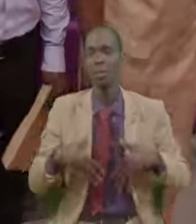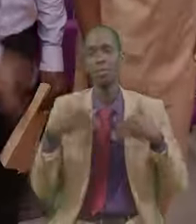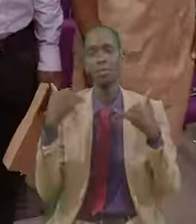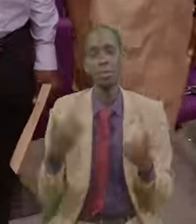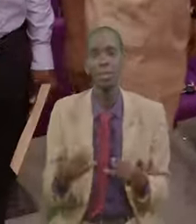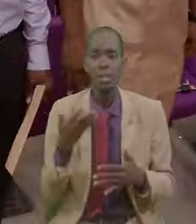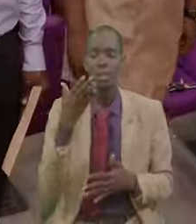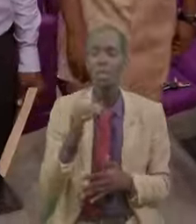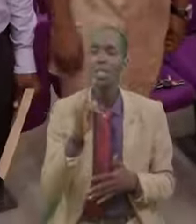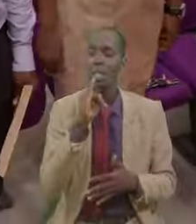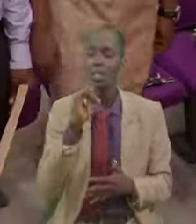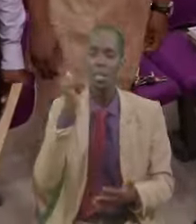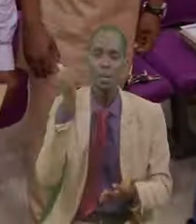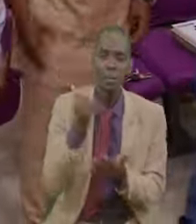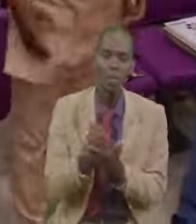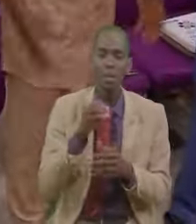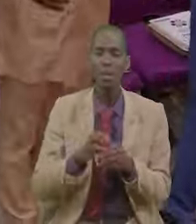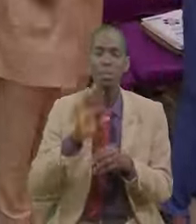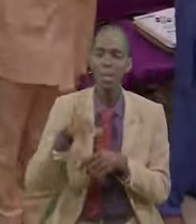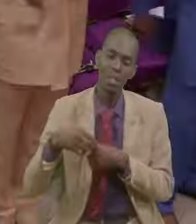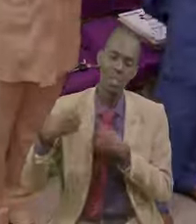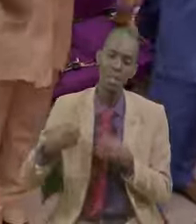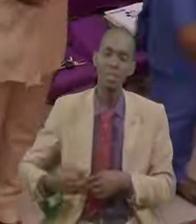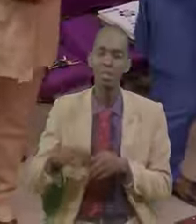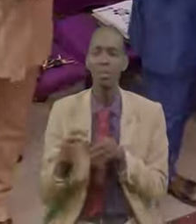life. Amen in your heart.